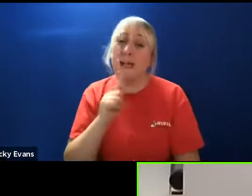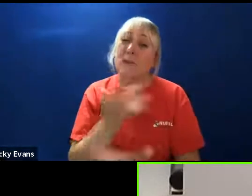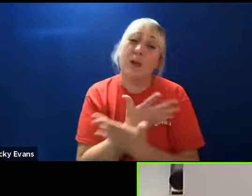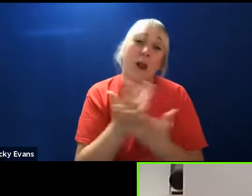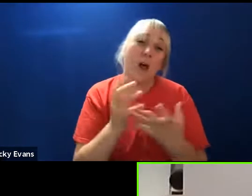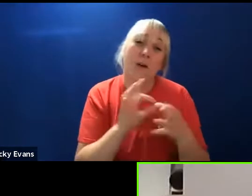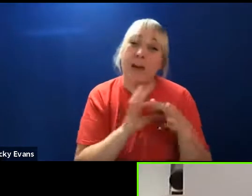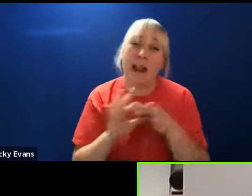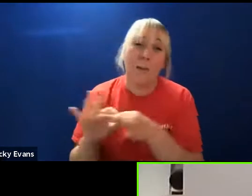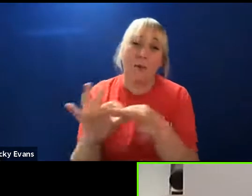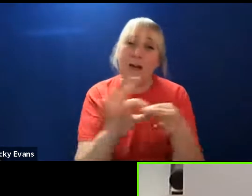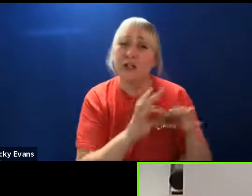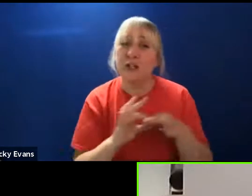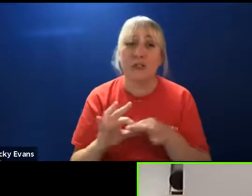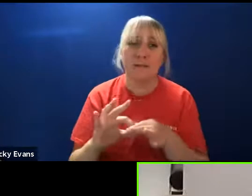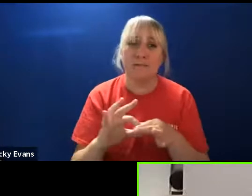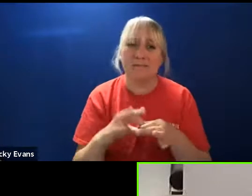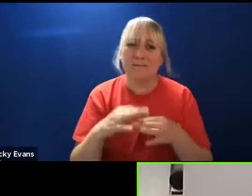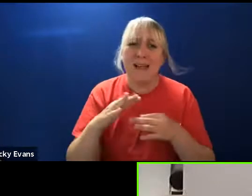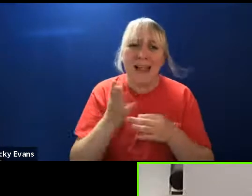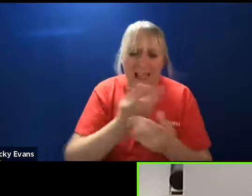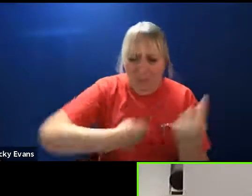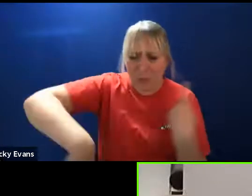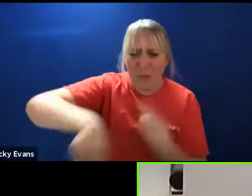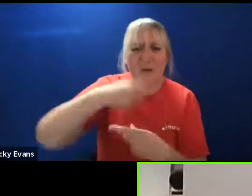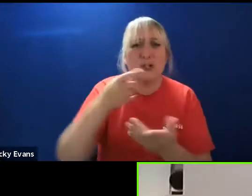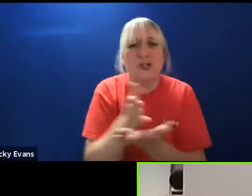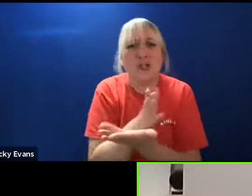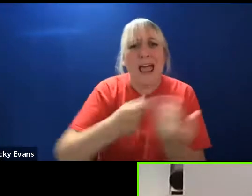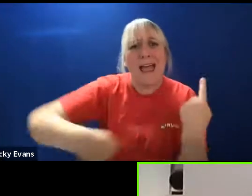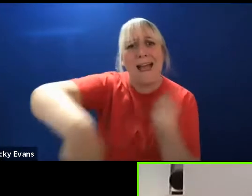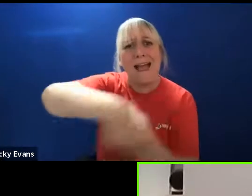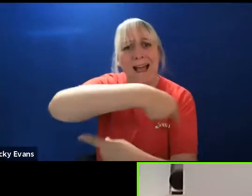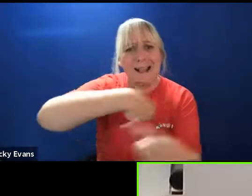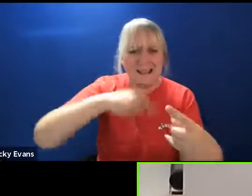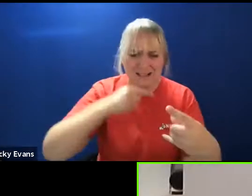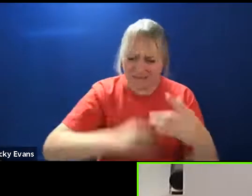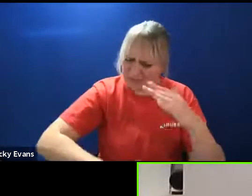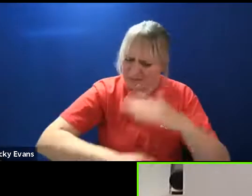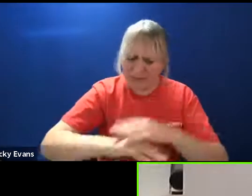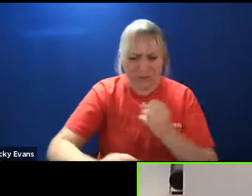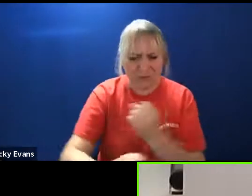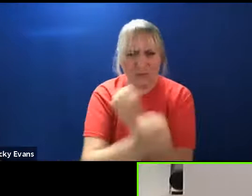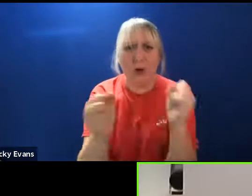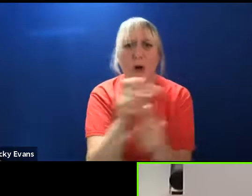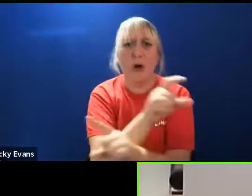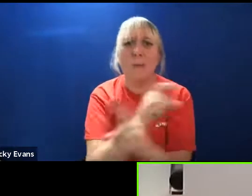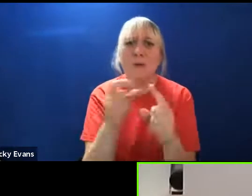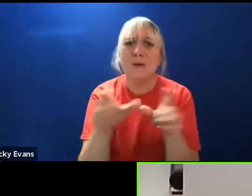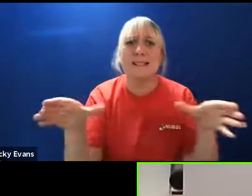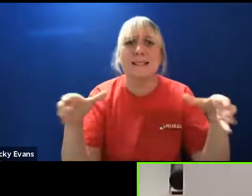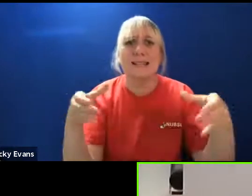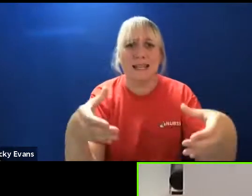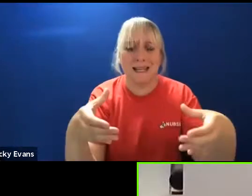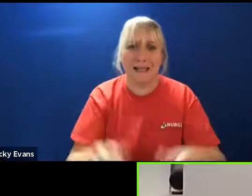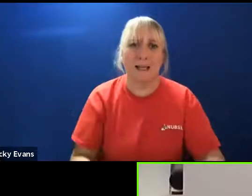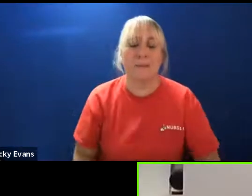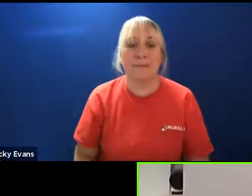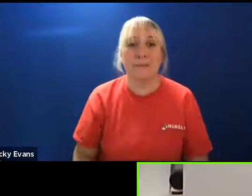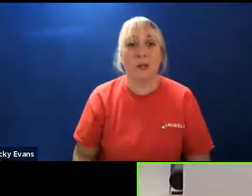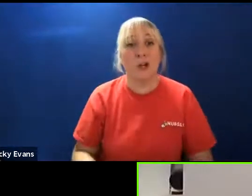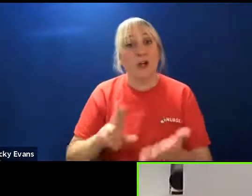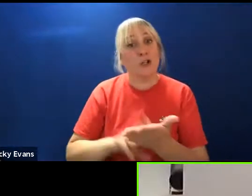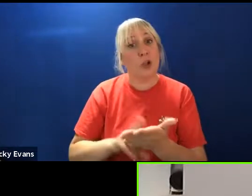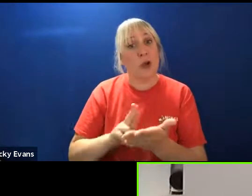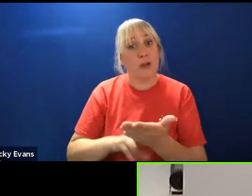schools, everybody sharing, and that real sense of shared community. And obviously, as we heard from Niurka, this